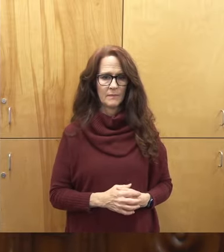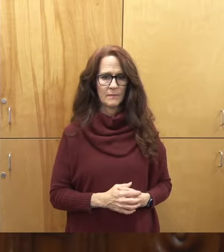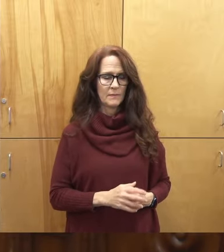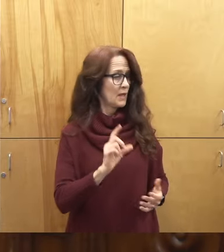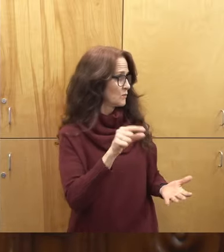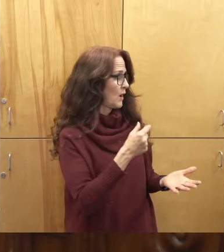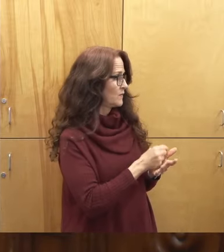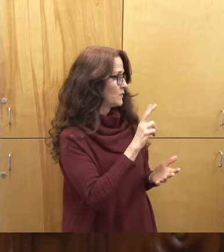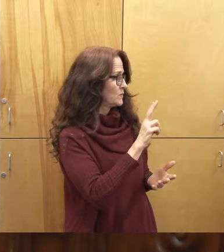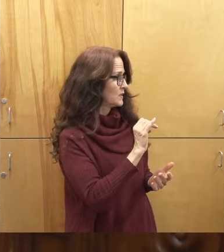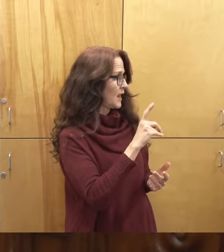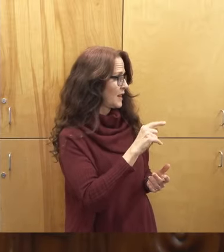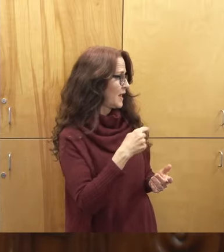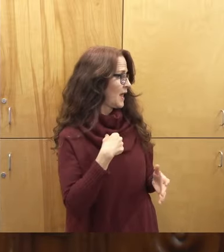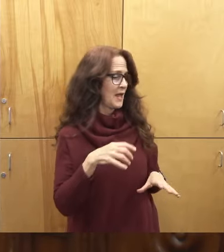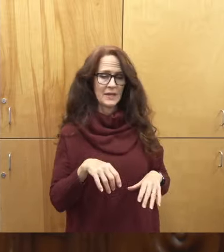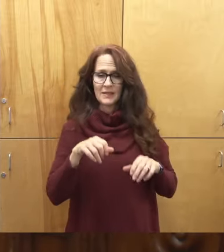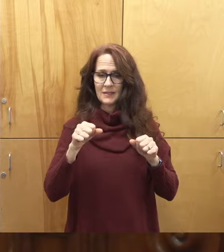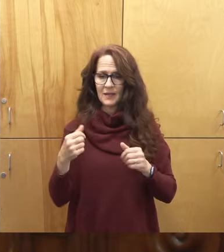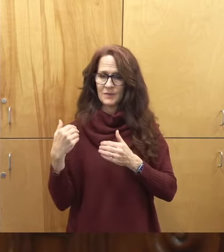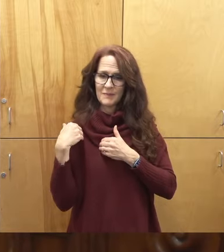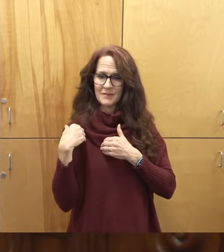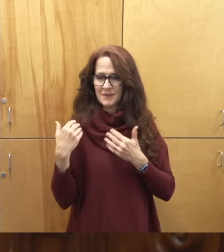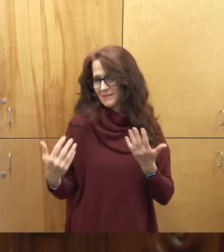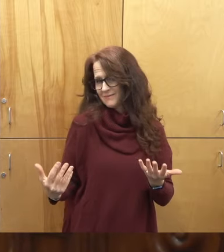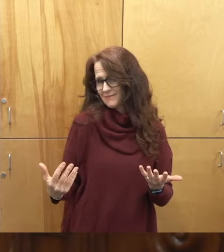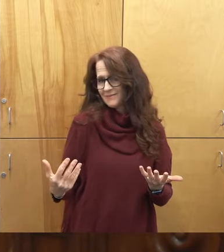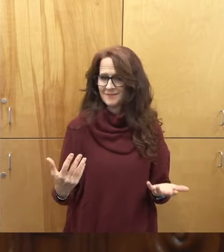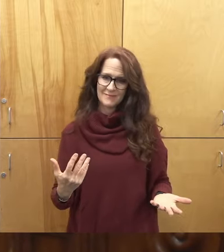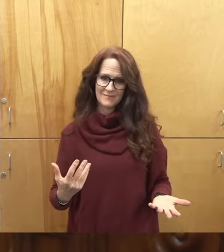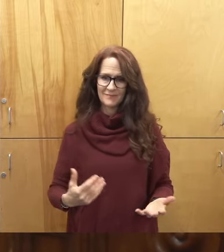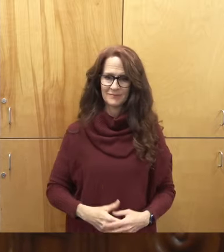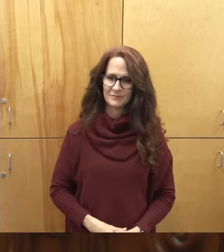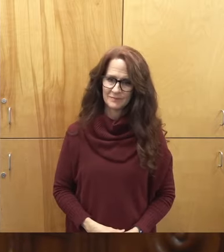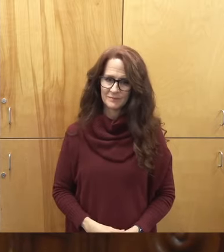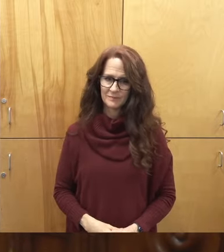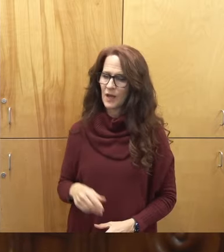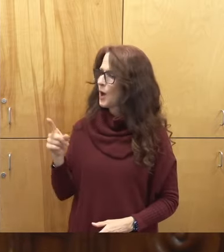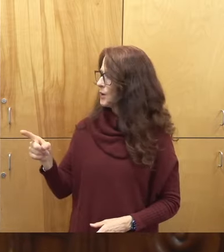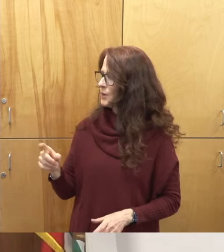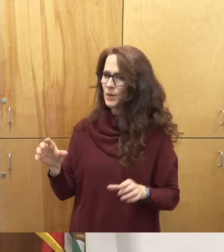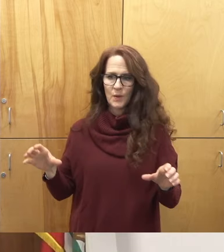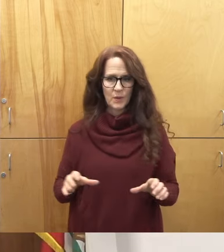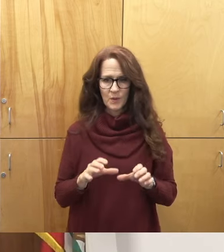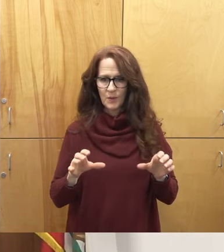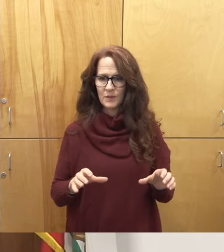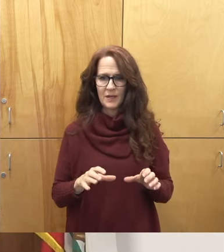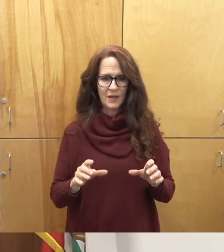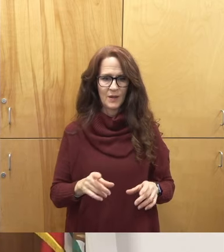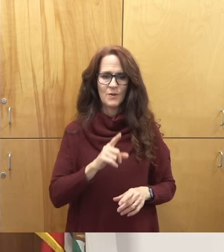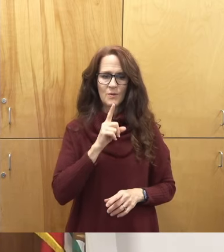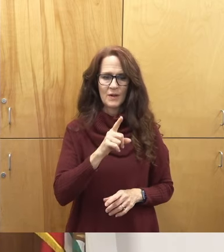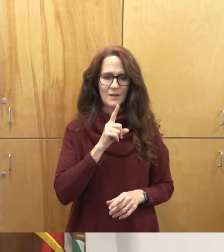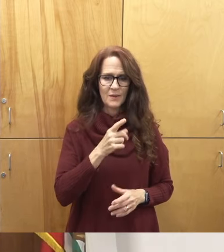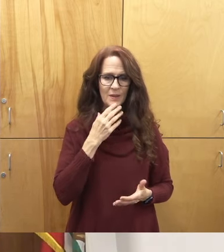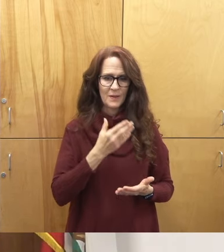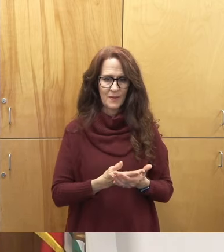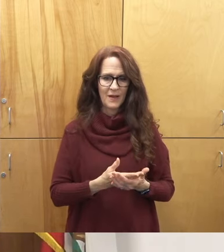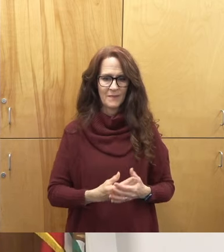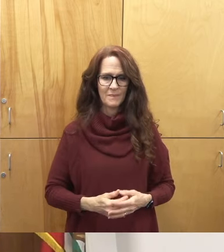I can take on those responsibilities. And you performed very, very well.